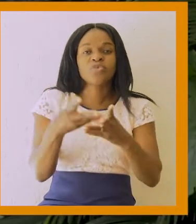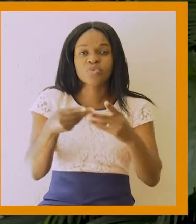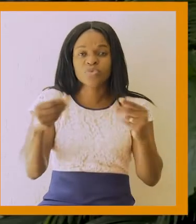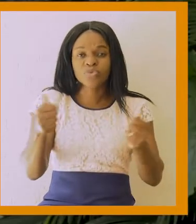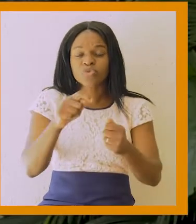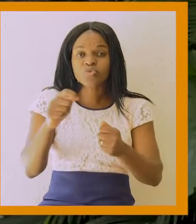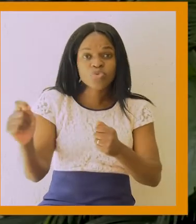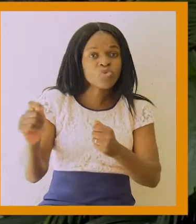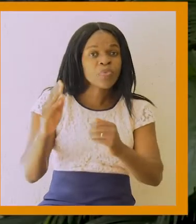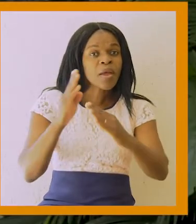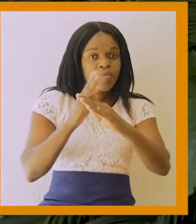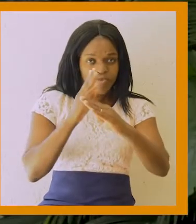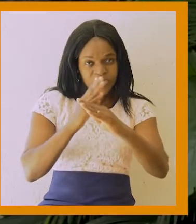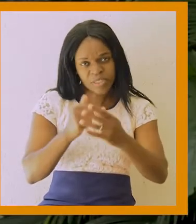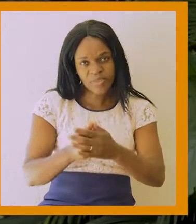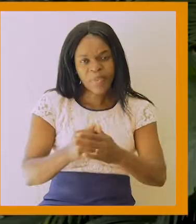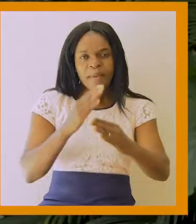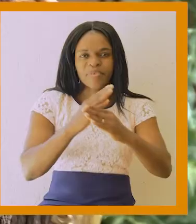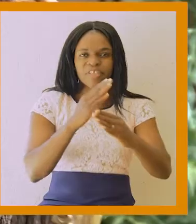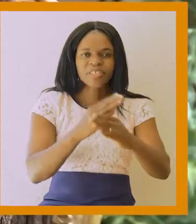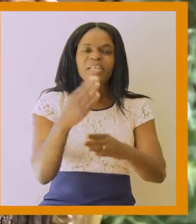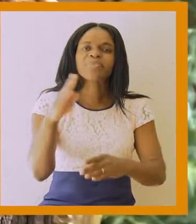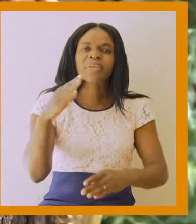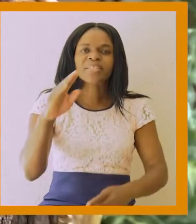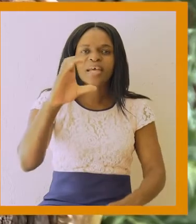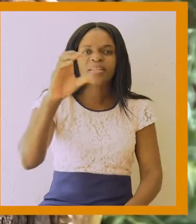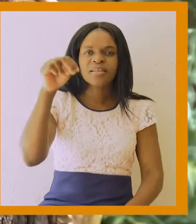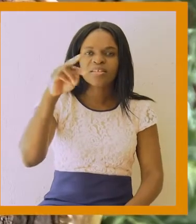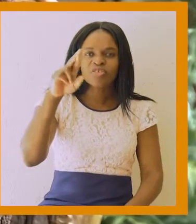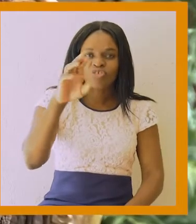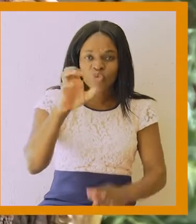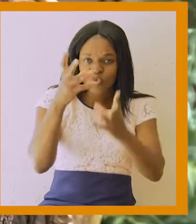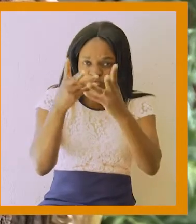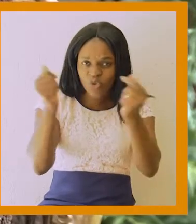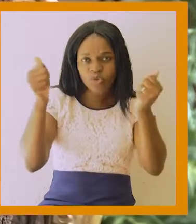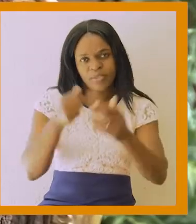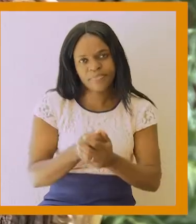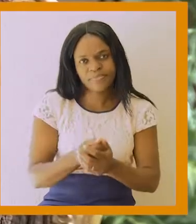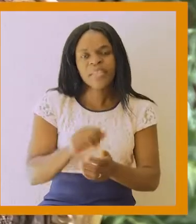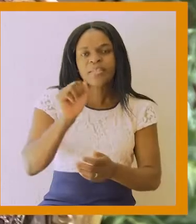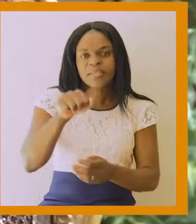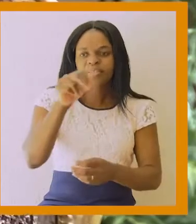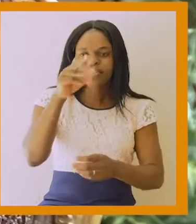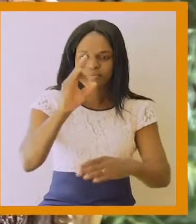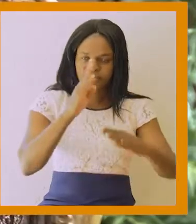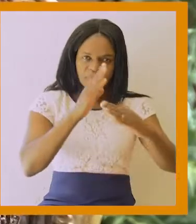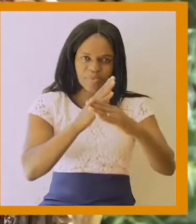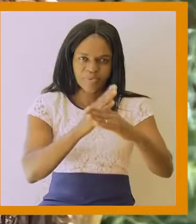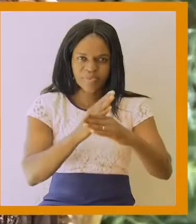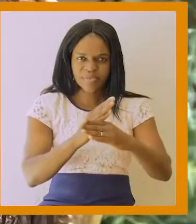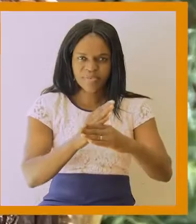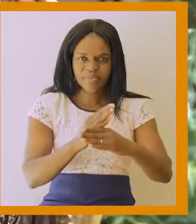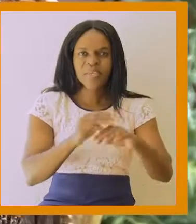solution or approach to prevention. Prevention is always better than cure. Mm-hmm. When we prevent this, we